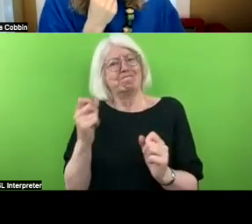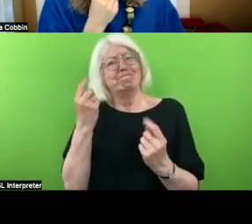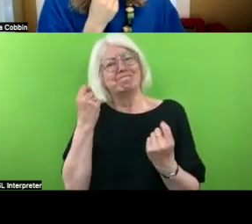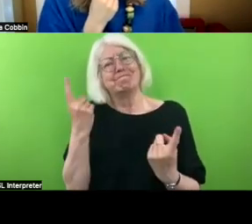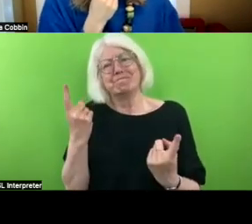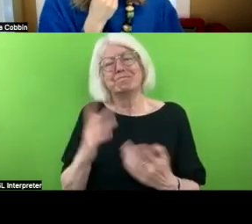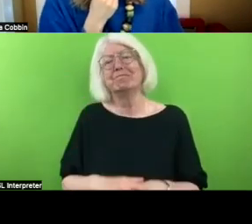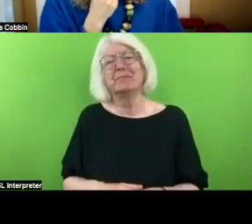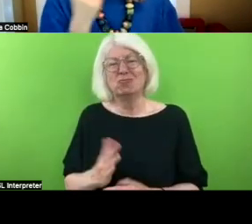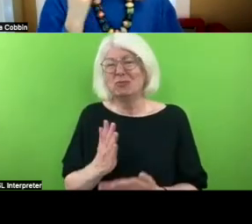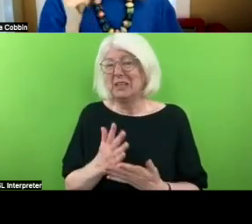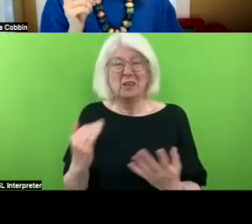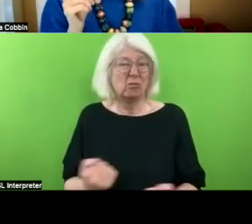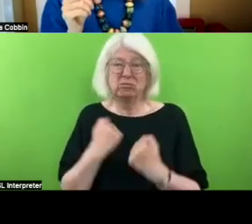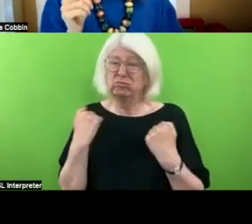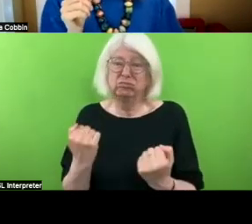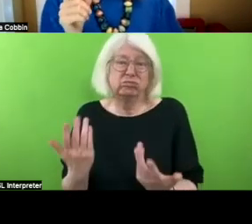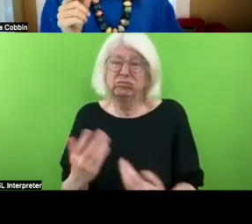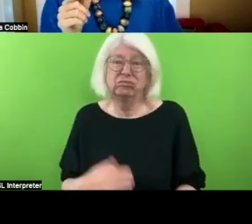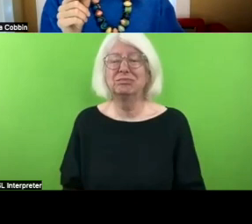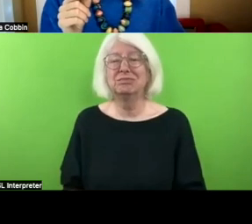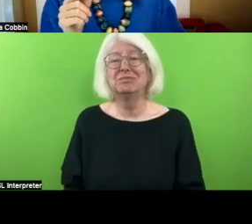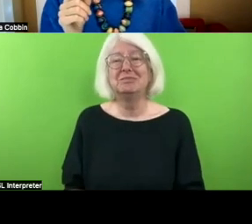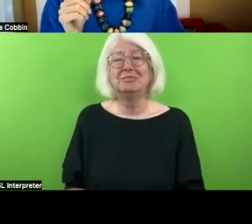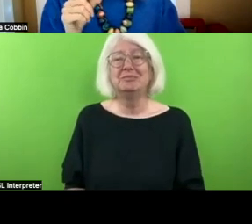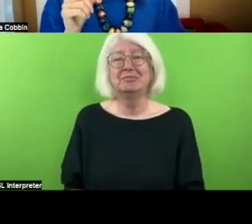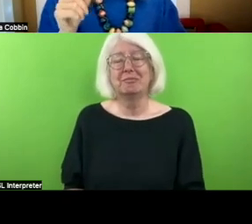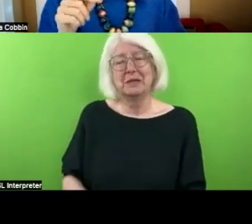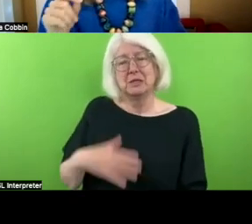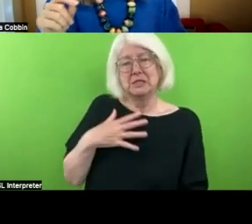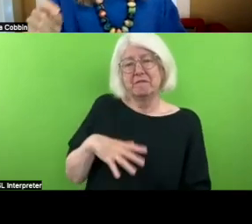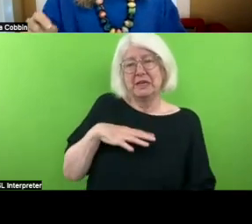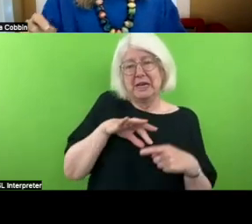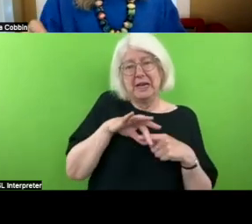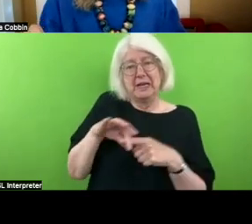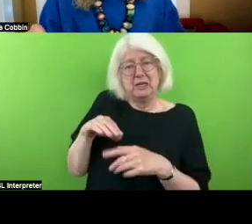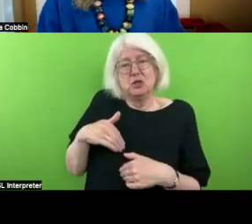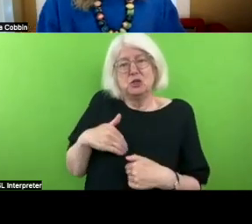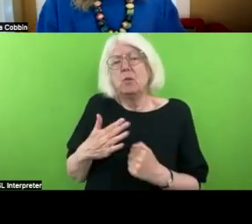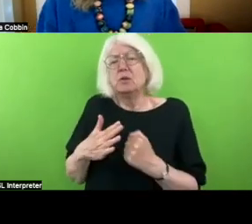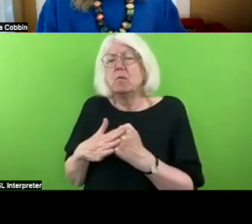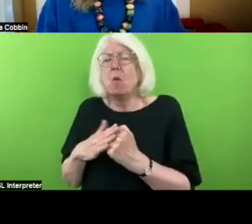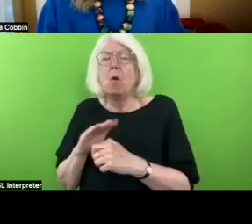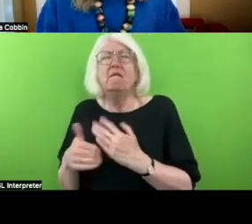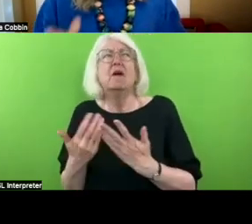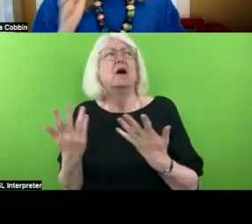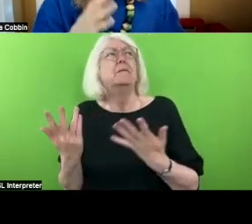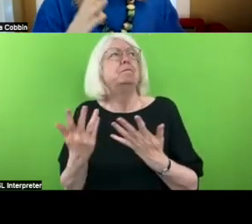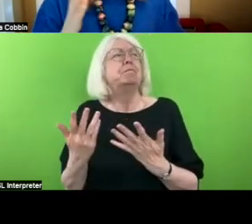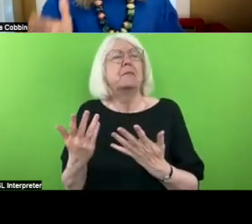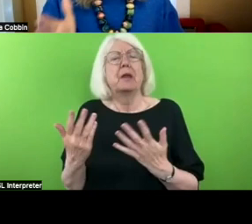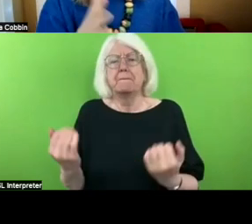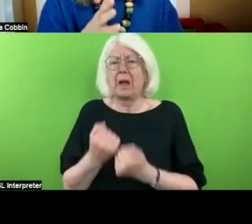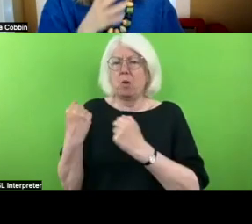strongly. And interestingly, servant leadership was framed as giving away power. So there were